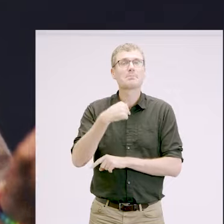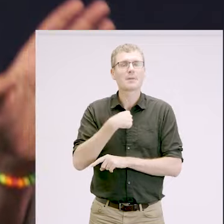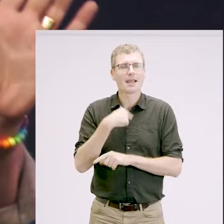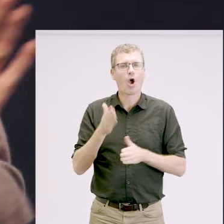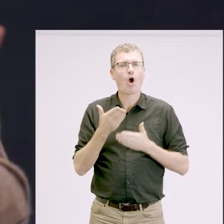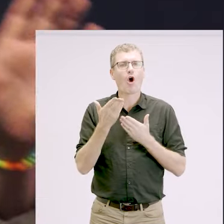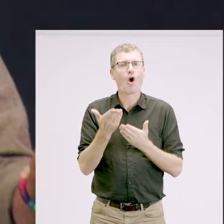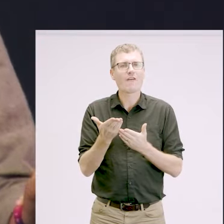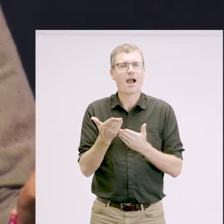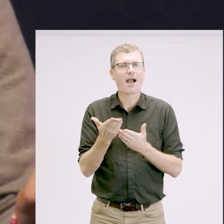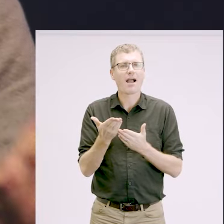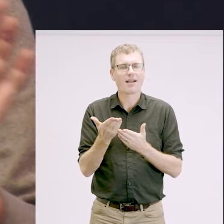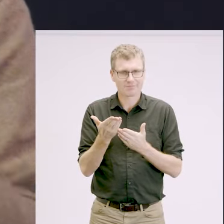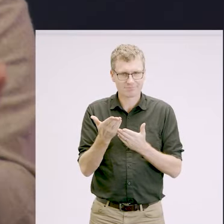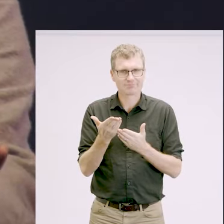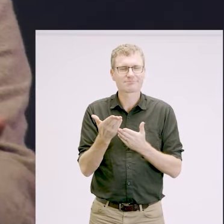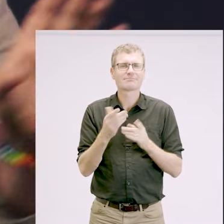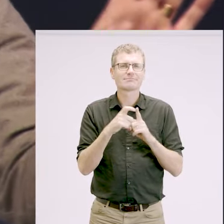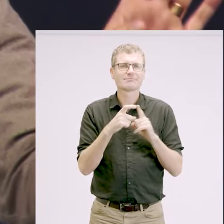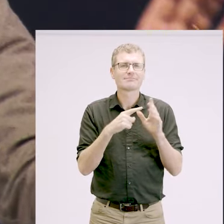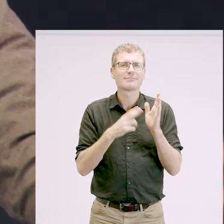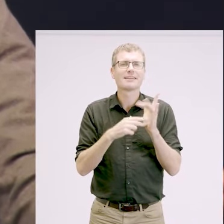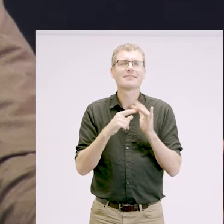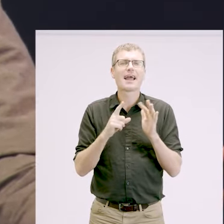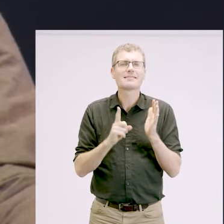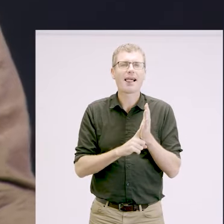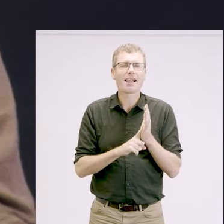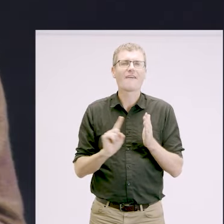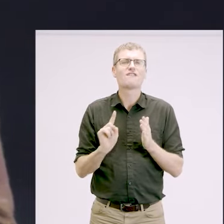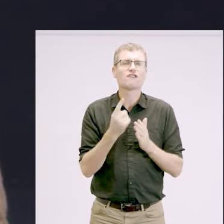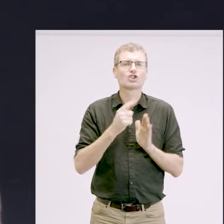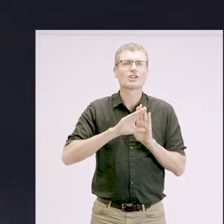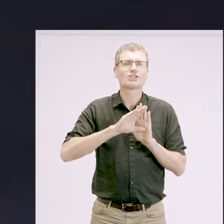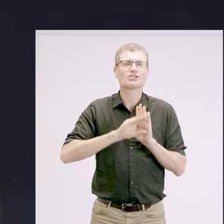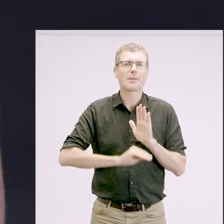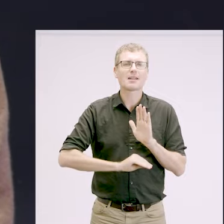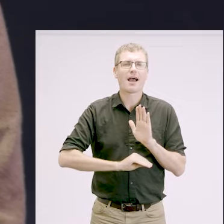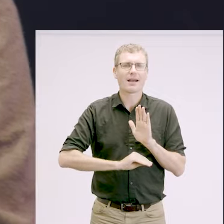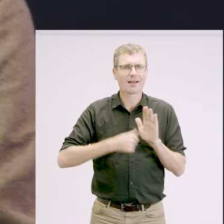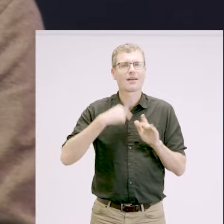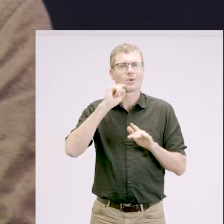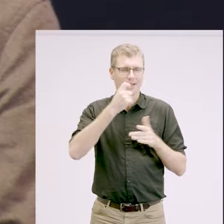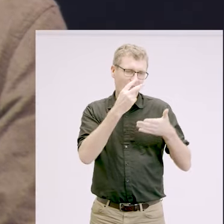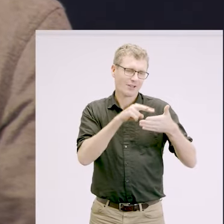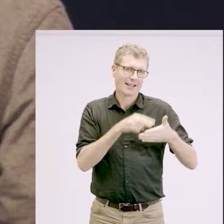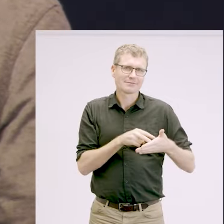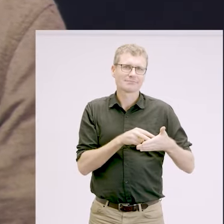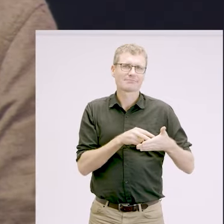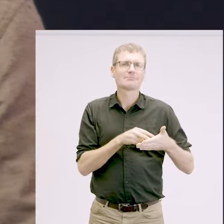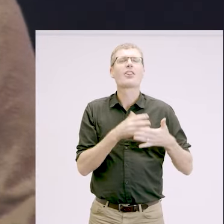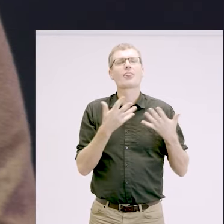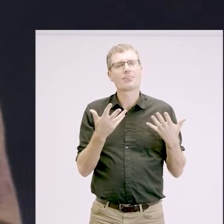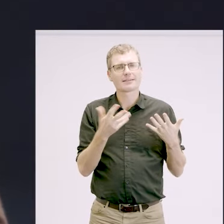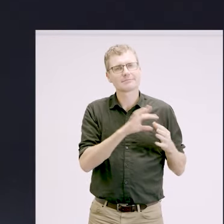today, before I go away, I'm going to offer you this quick recommendation of the book of Daniel. Just want to look at the first chapter with